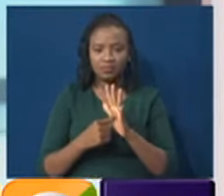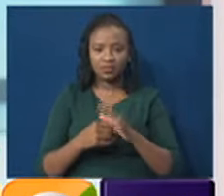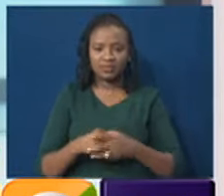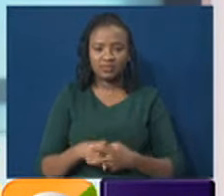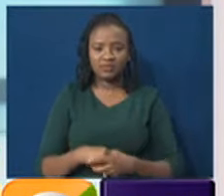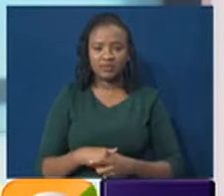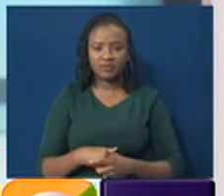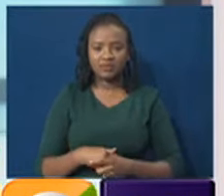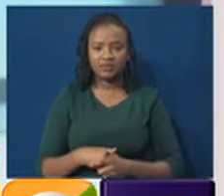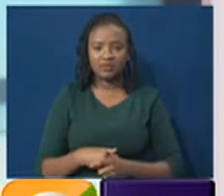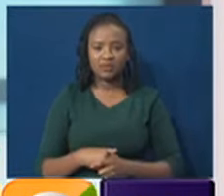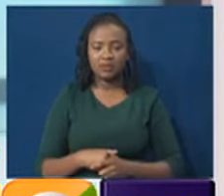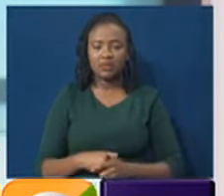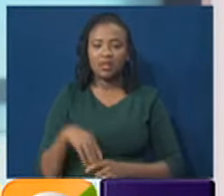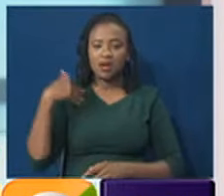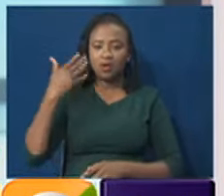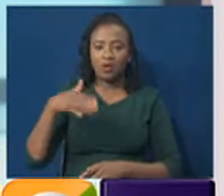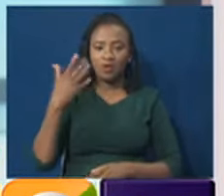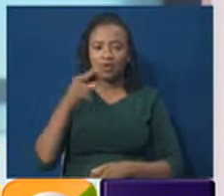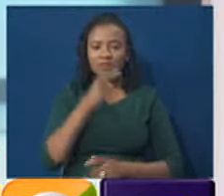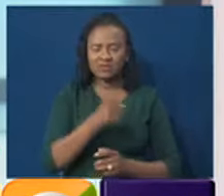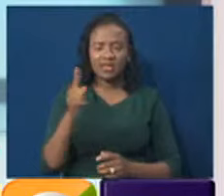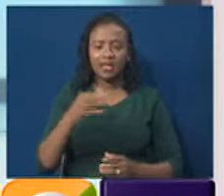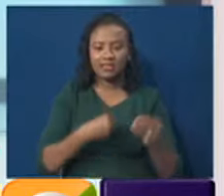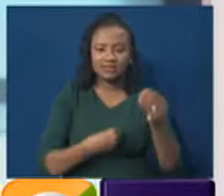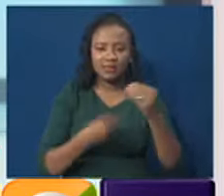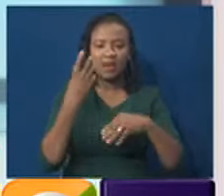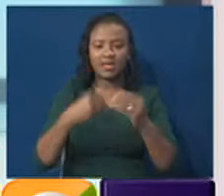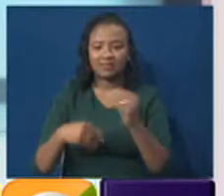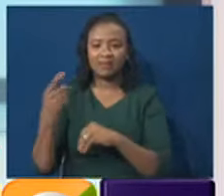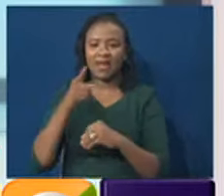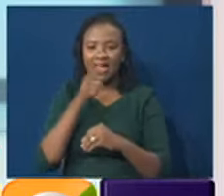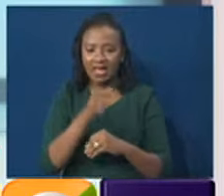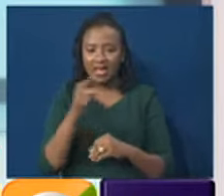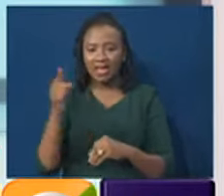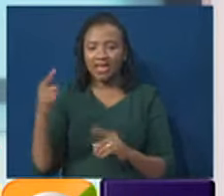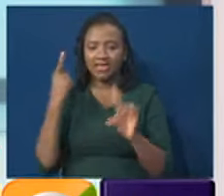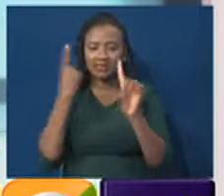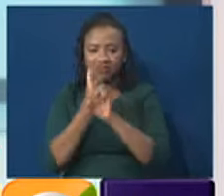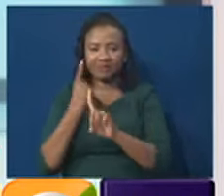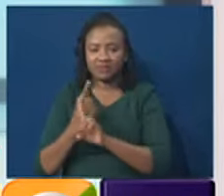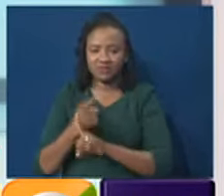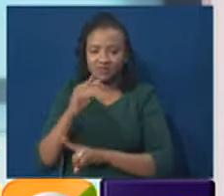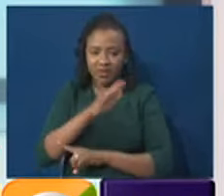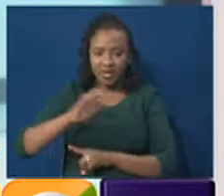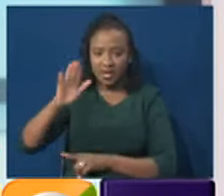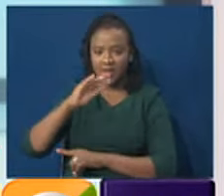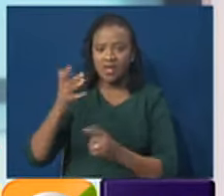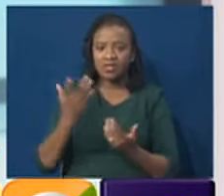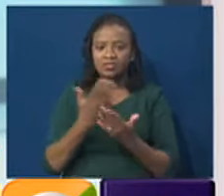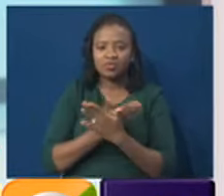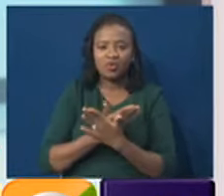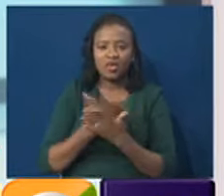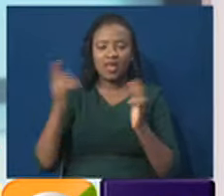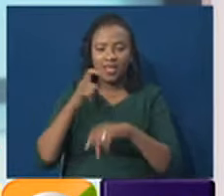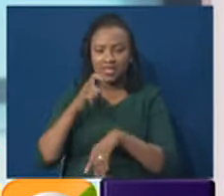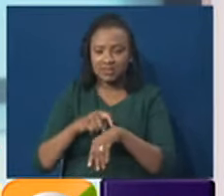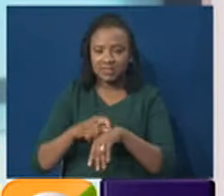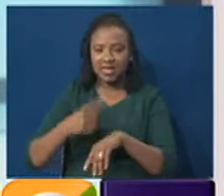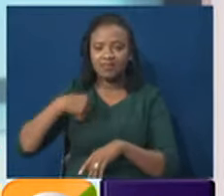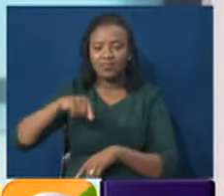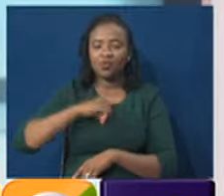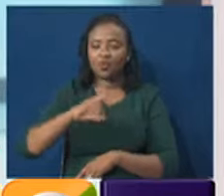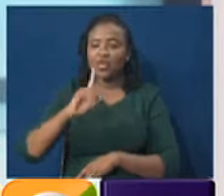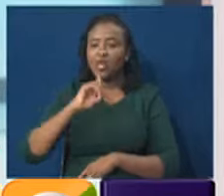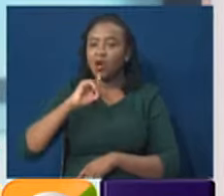Countries. They always supply this commodity through quotas. So any time that we import this